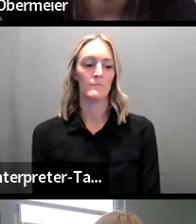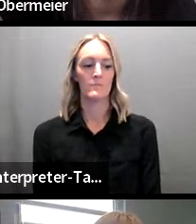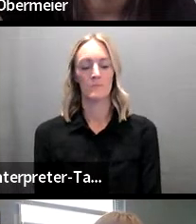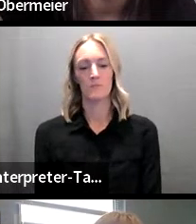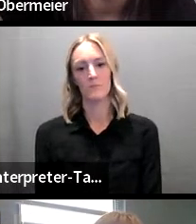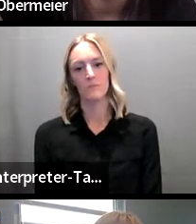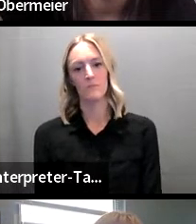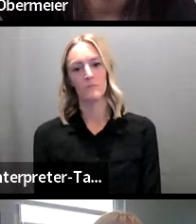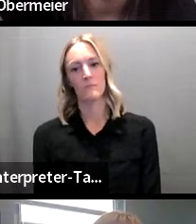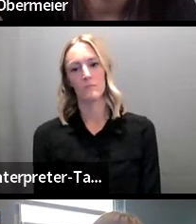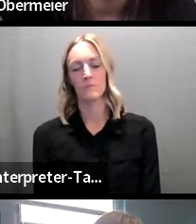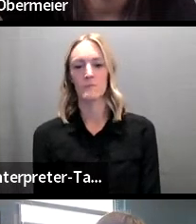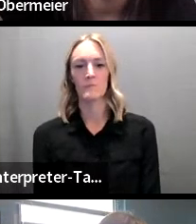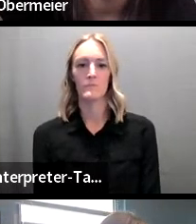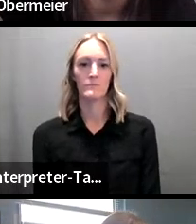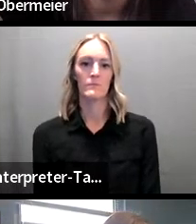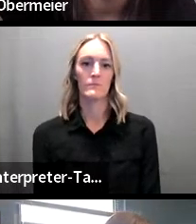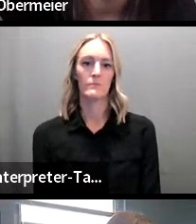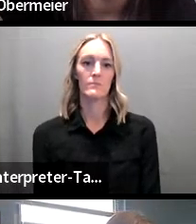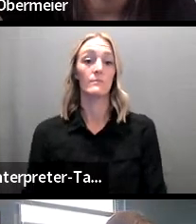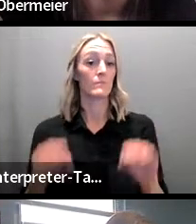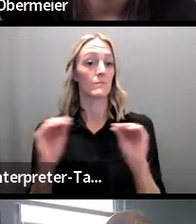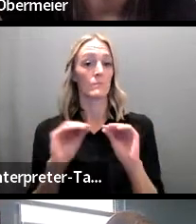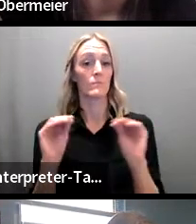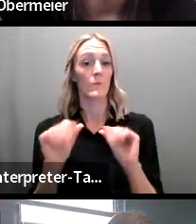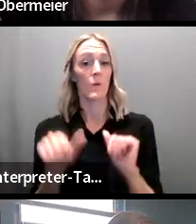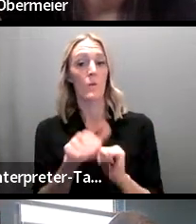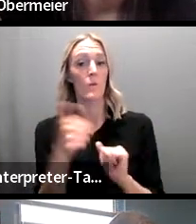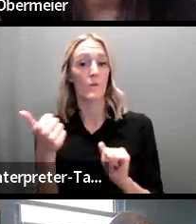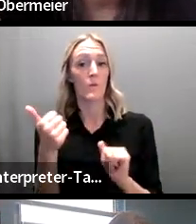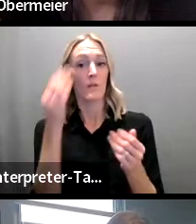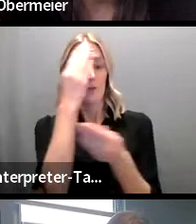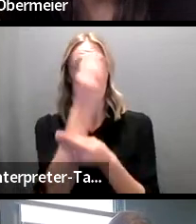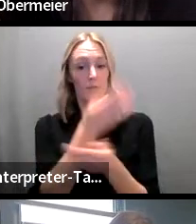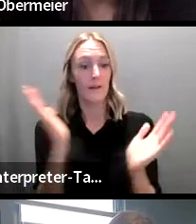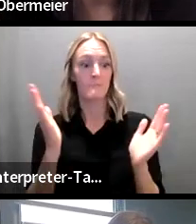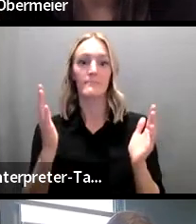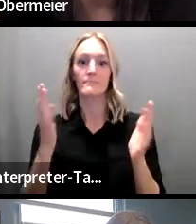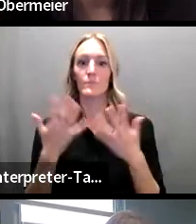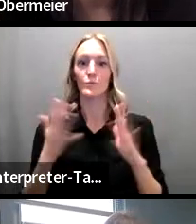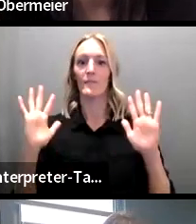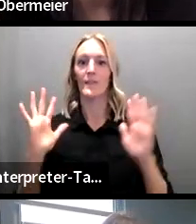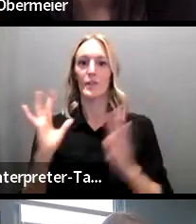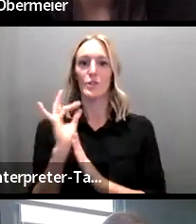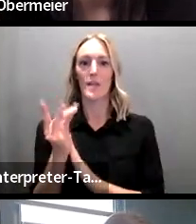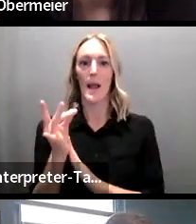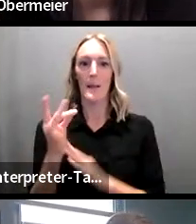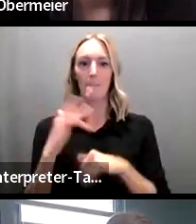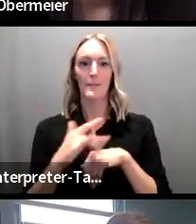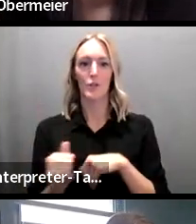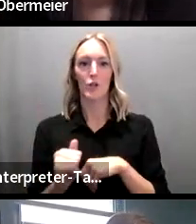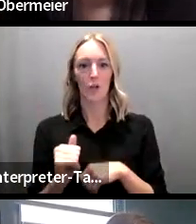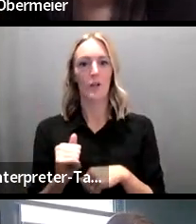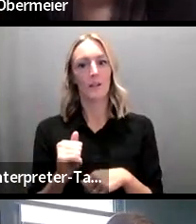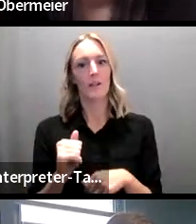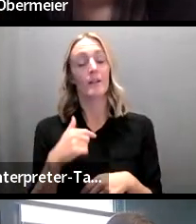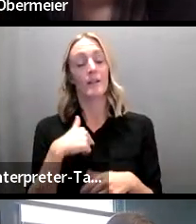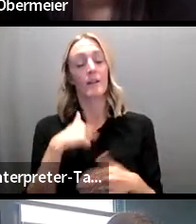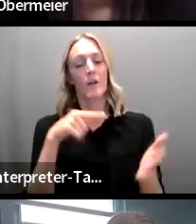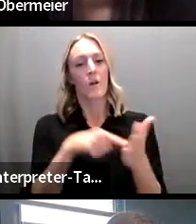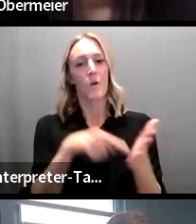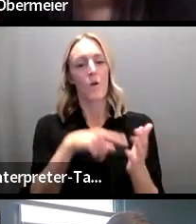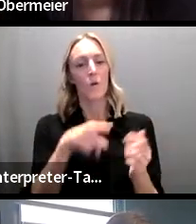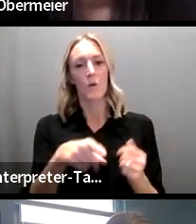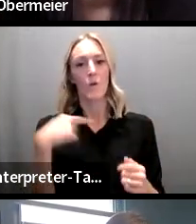Okay, well, if there are no more announcements, we look at that. We're done 8 minutes early. I feel like I owe you guys a lot of minutes because we always just